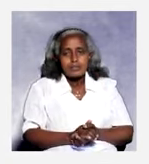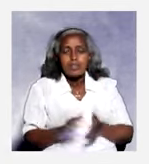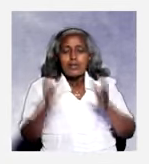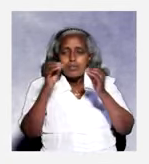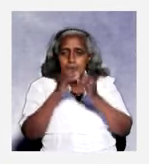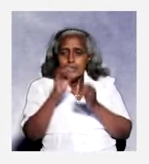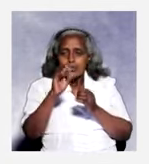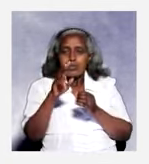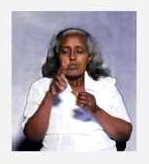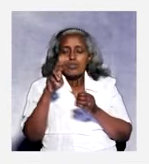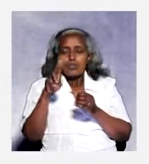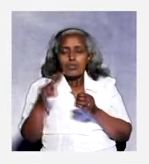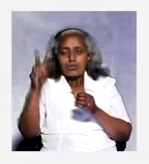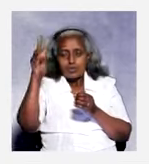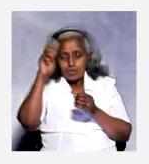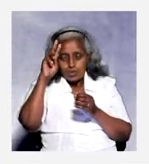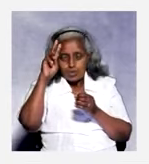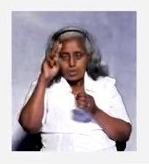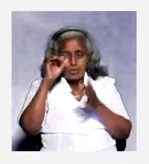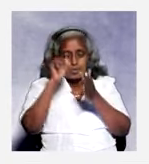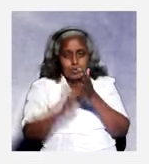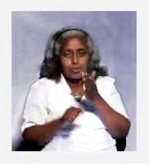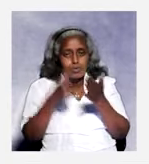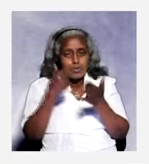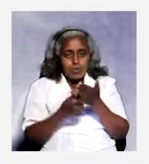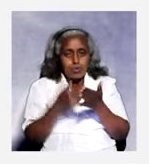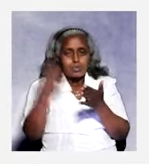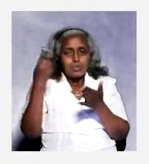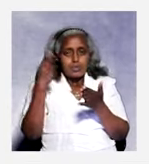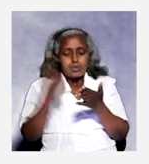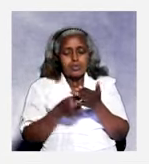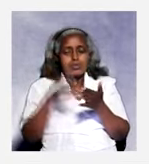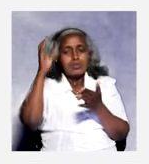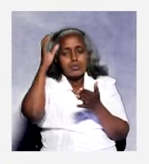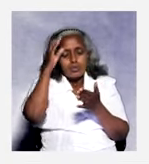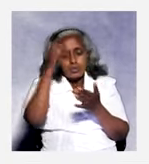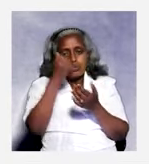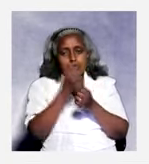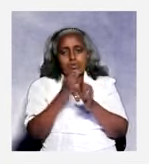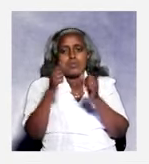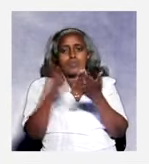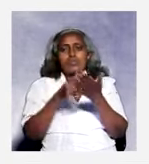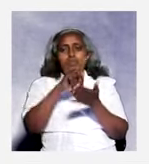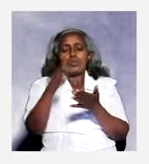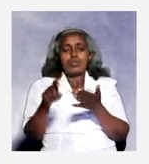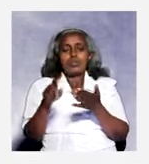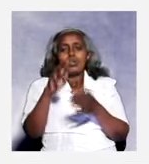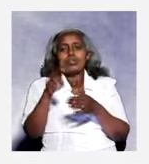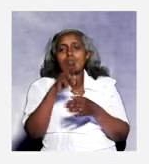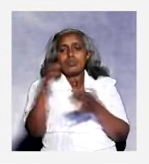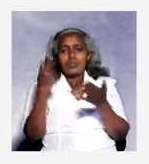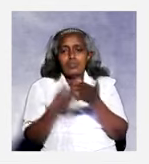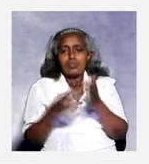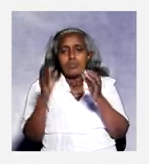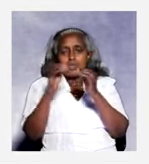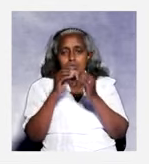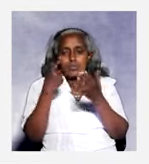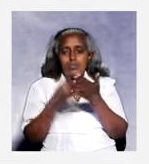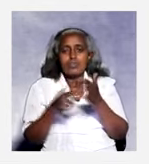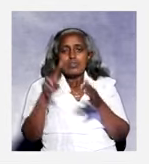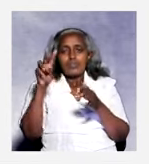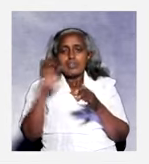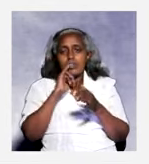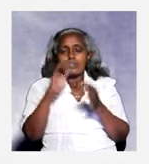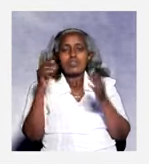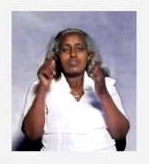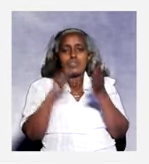magnitude of U square. So using this concept, we can solve this equation. The square of the magnitude of this vector is equal to